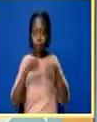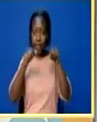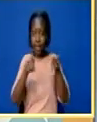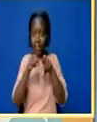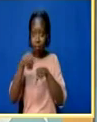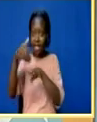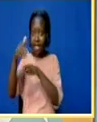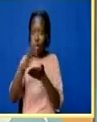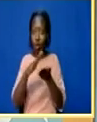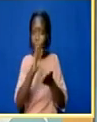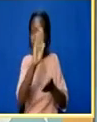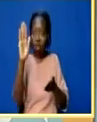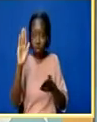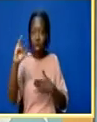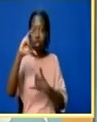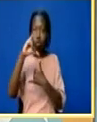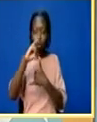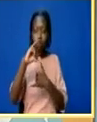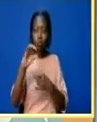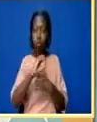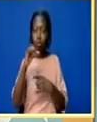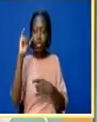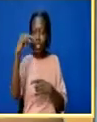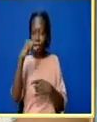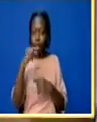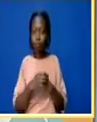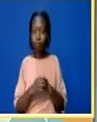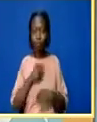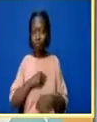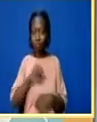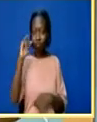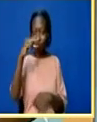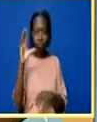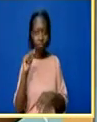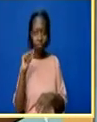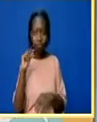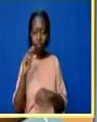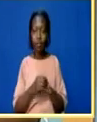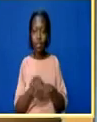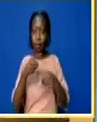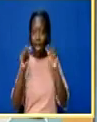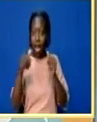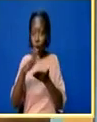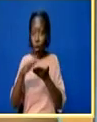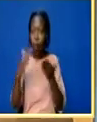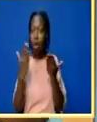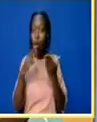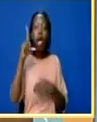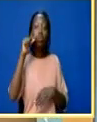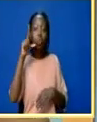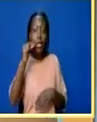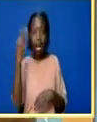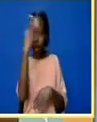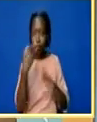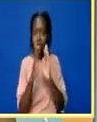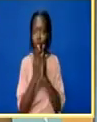YouTube page, Instagram. Oh, sorry. No, we're not on Instagram. Leave it in our comment area on Twitter,